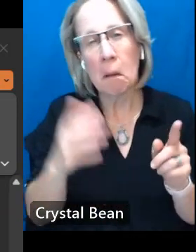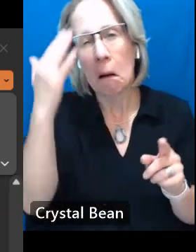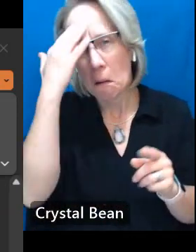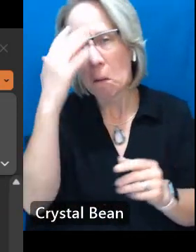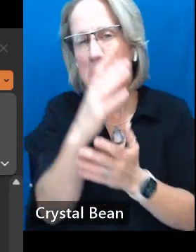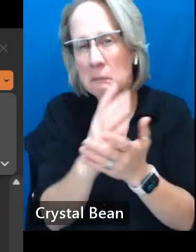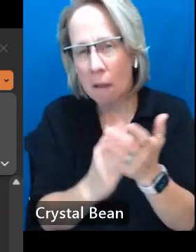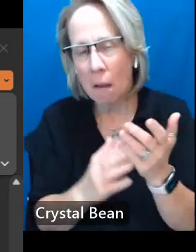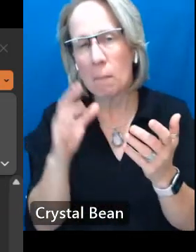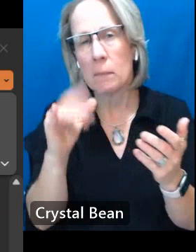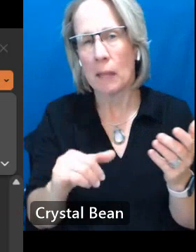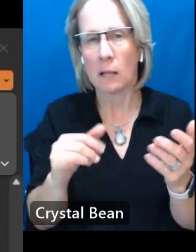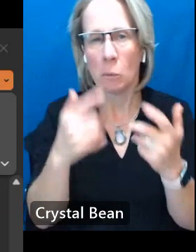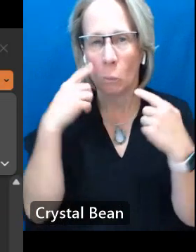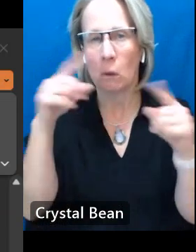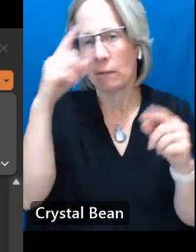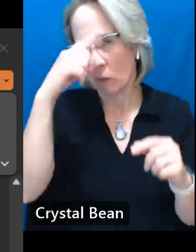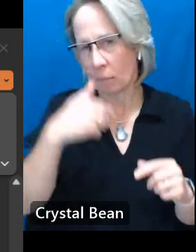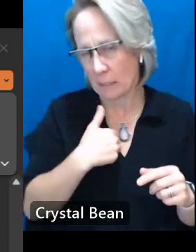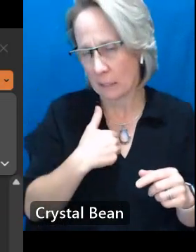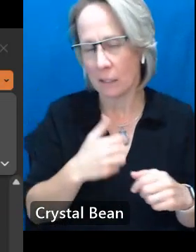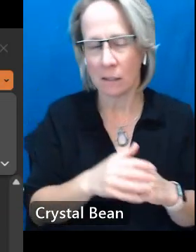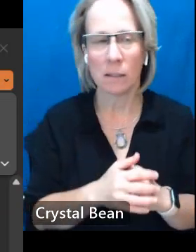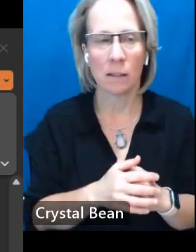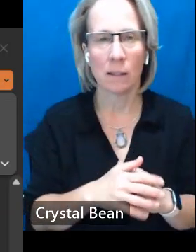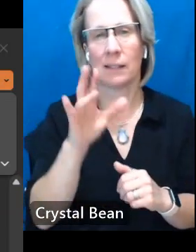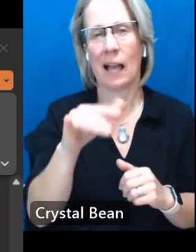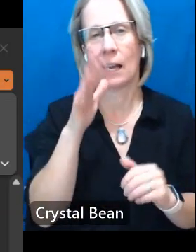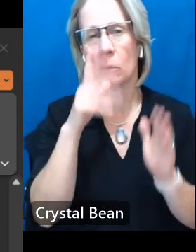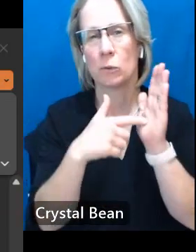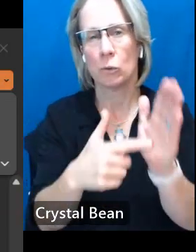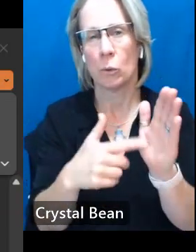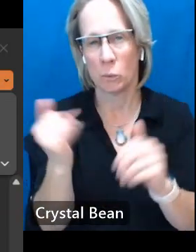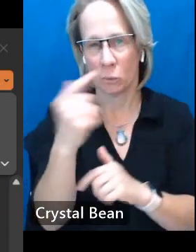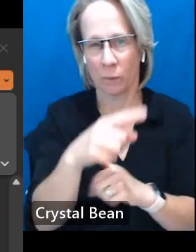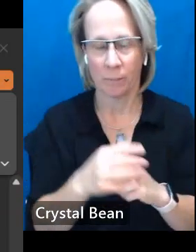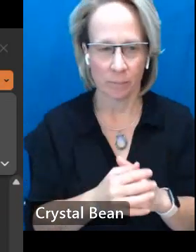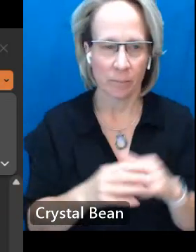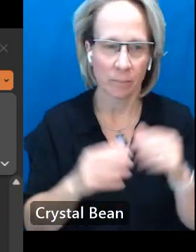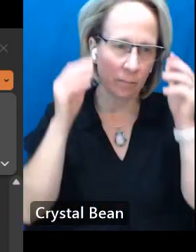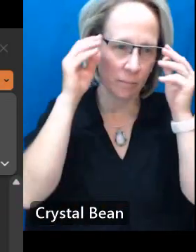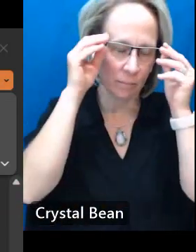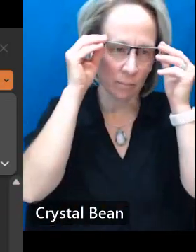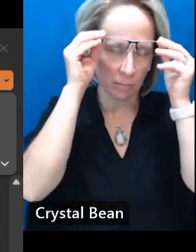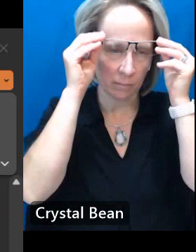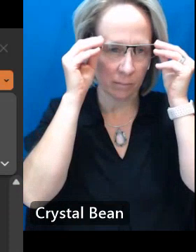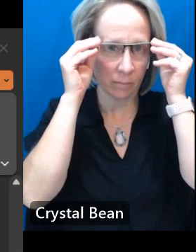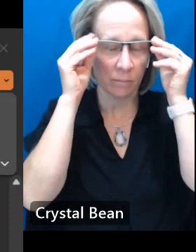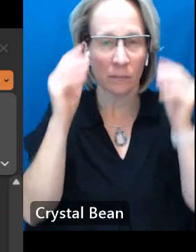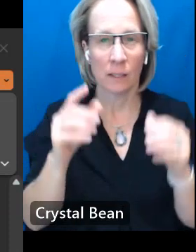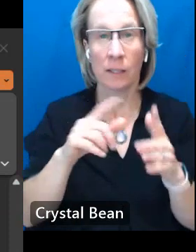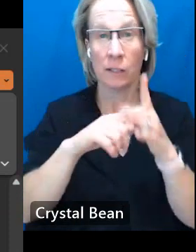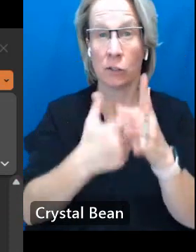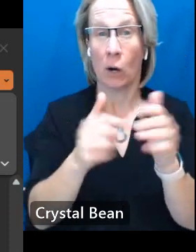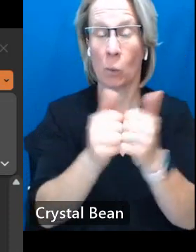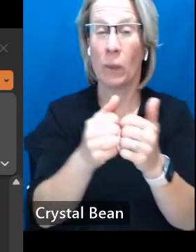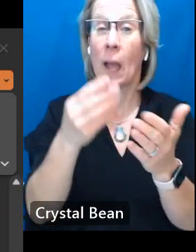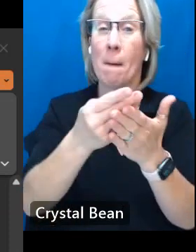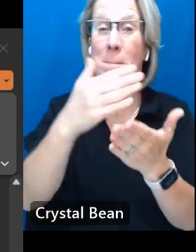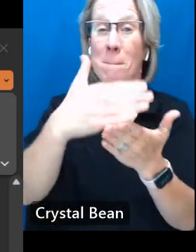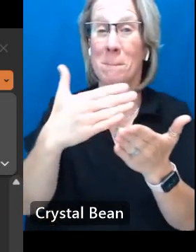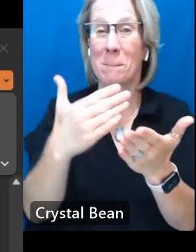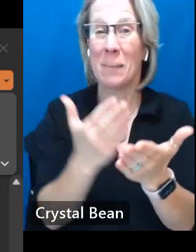useful for me. And those are the ones that I'm going to show you today. So first, let's start with the budget overview report. And